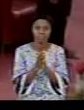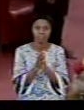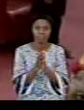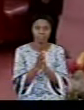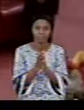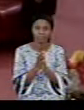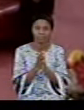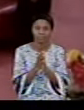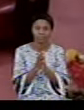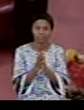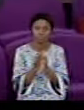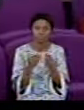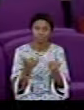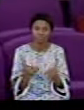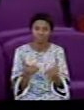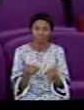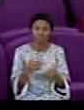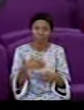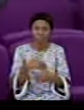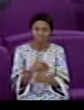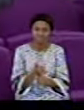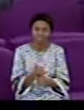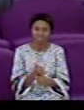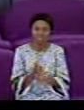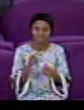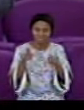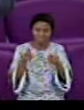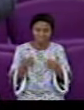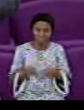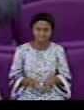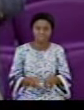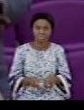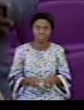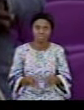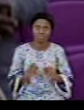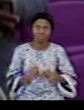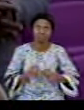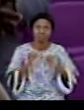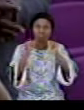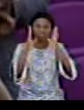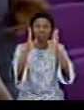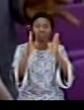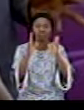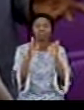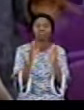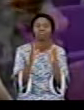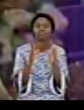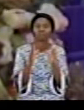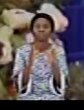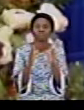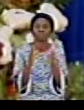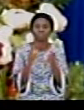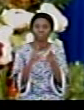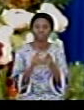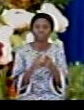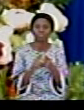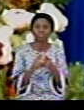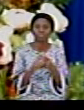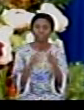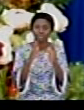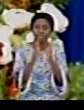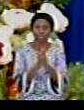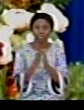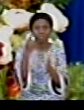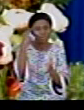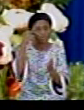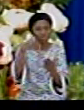personal commitments to prayer for the new converts, to follow up on